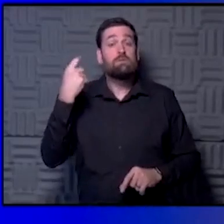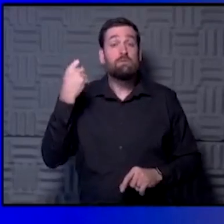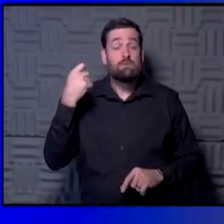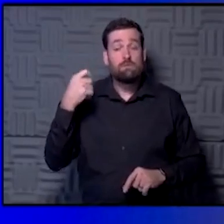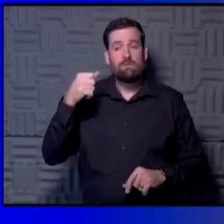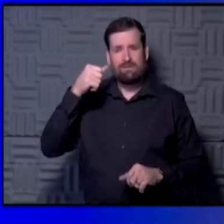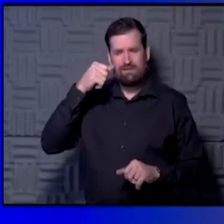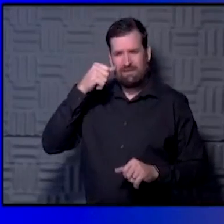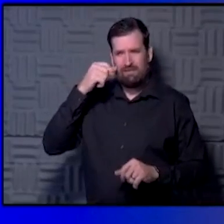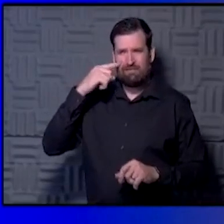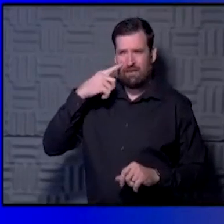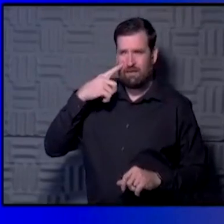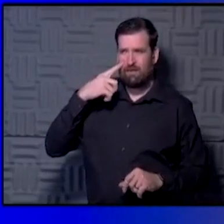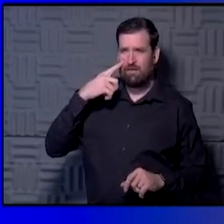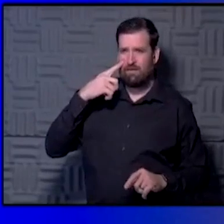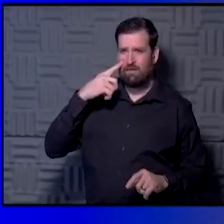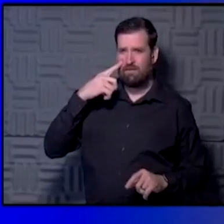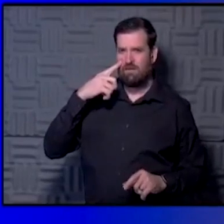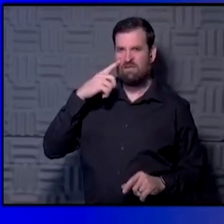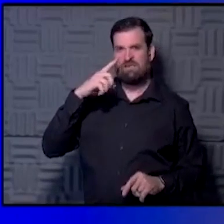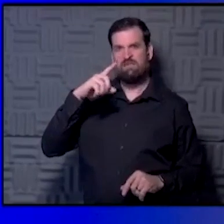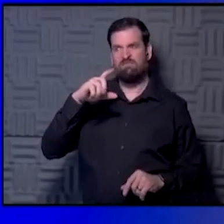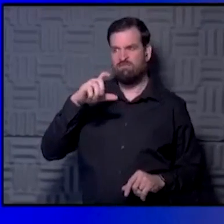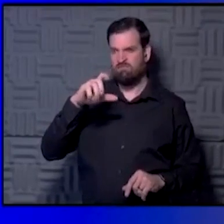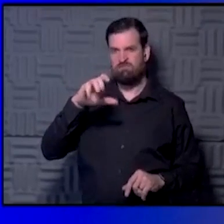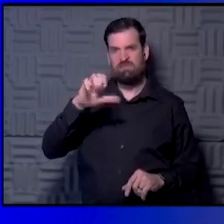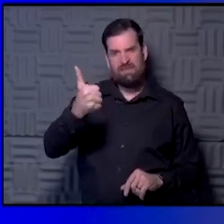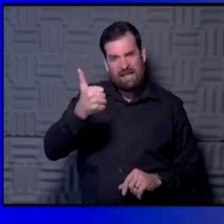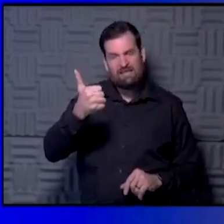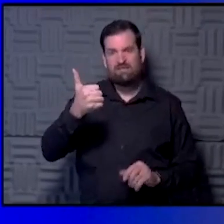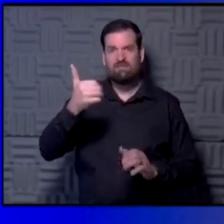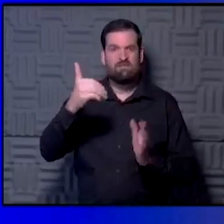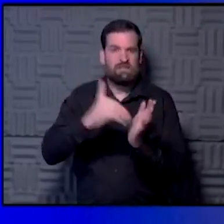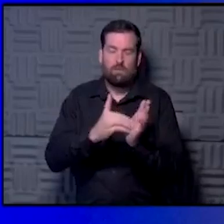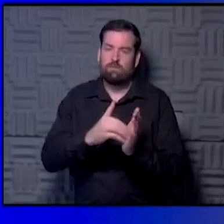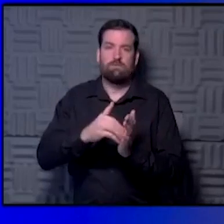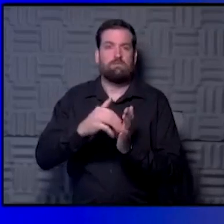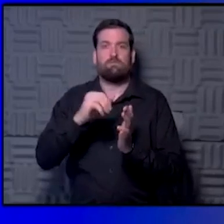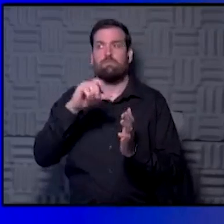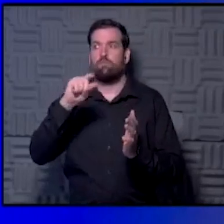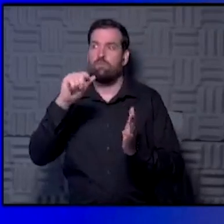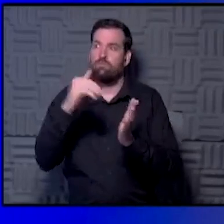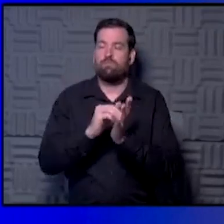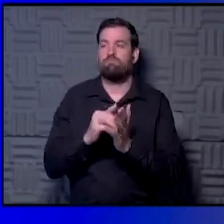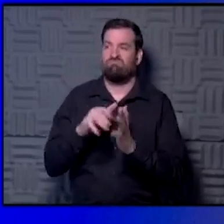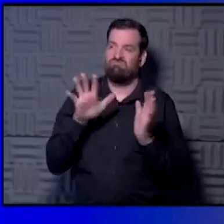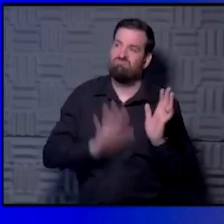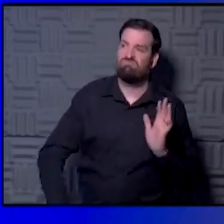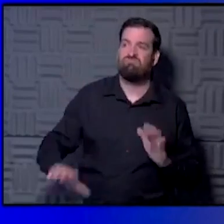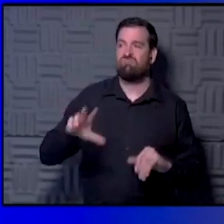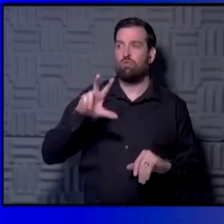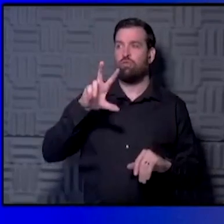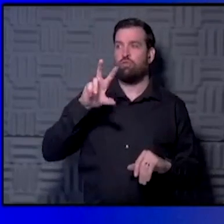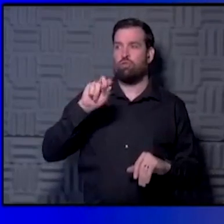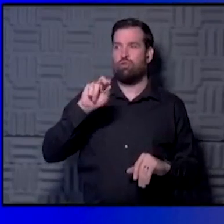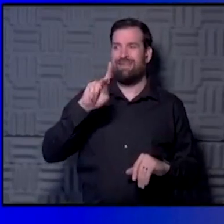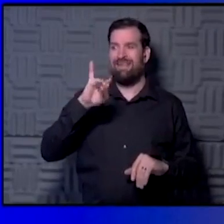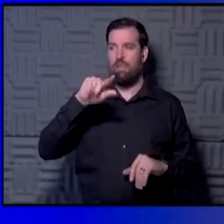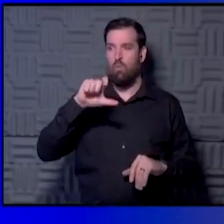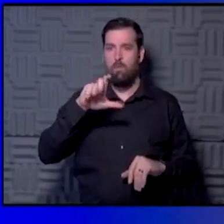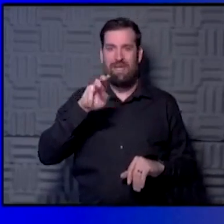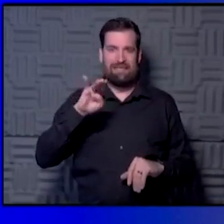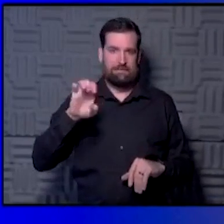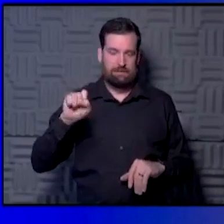that I think it's been like tens of thousands of mutations have been found in this 30 kilobase genome of this